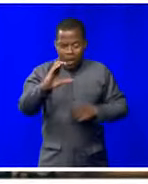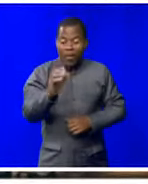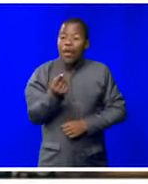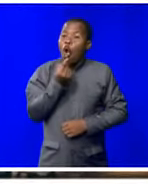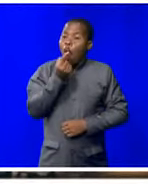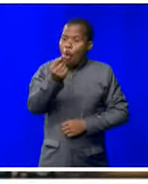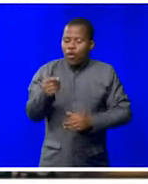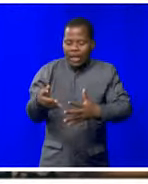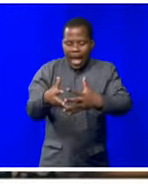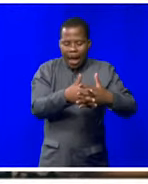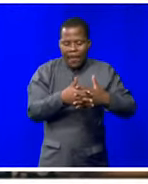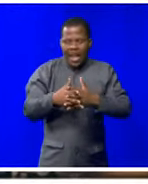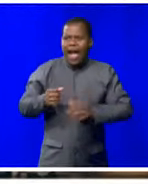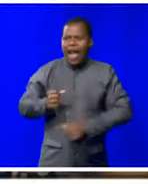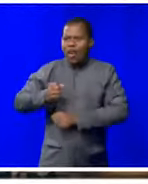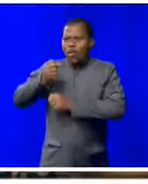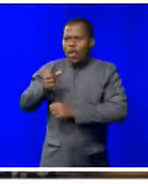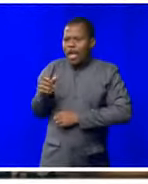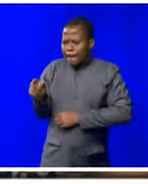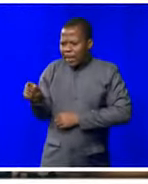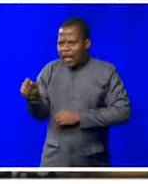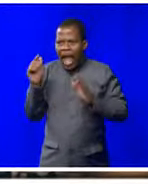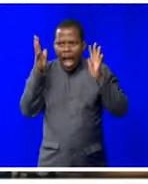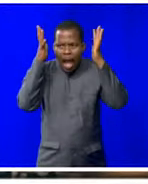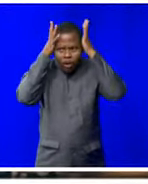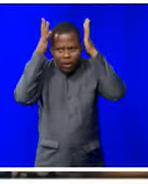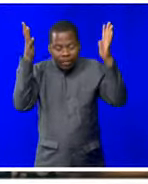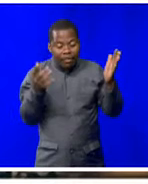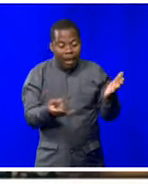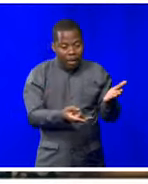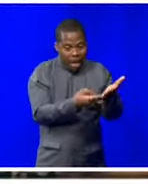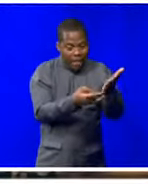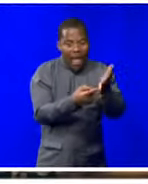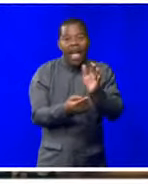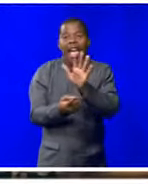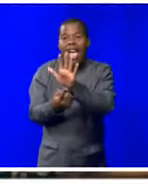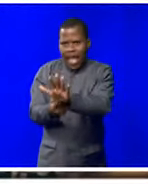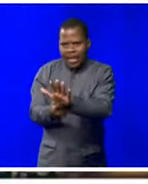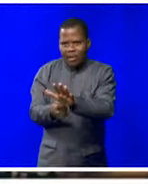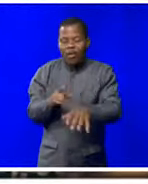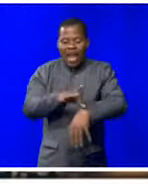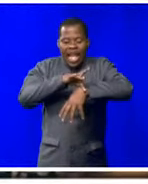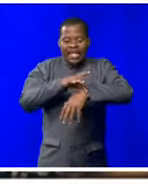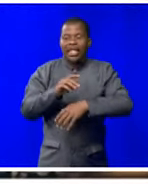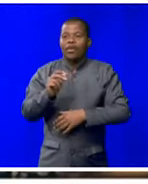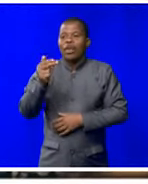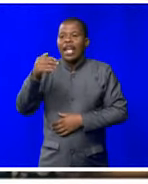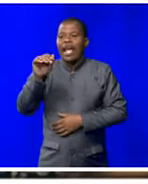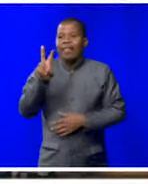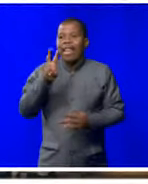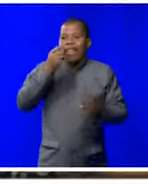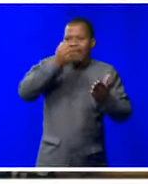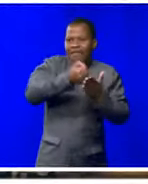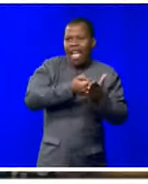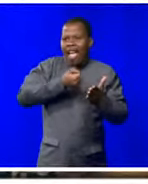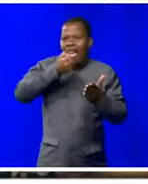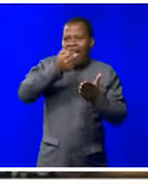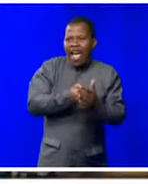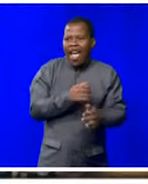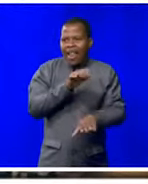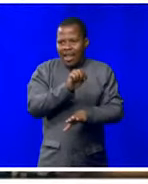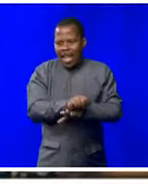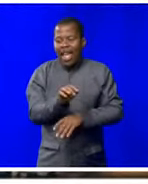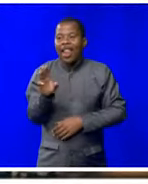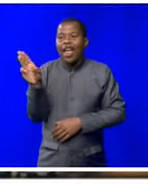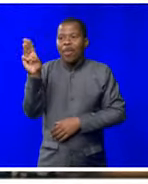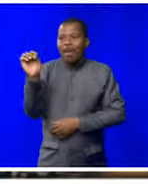the Peace Corps volunteers have helped the country in the fight against HIV and AIDS. The Prime Minister has been speaking during a swearing-in